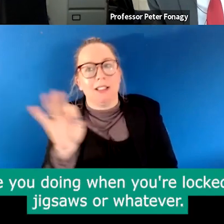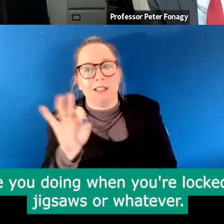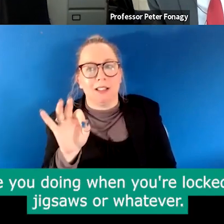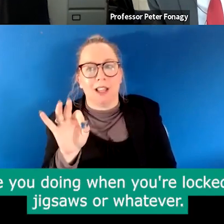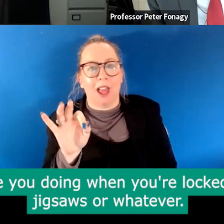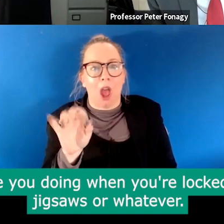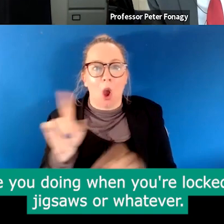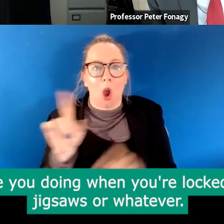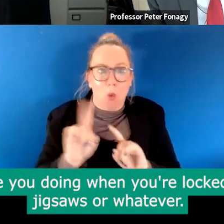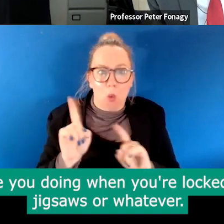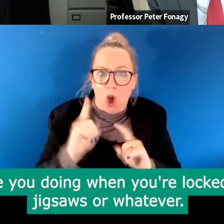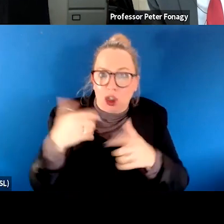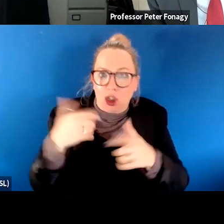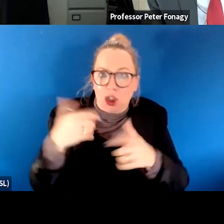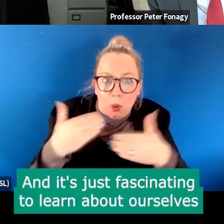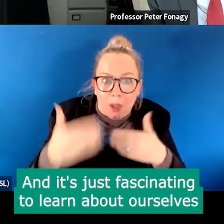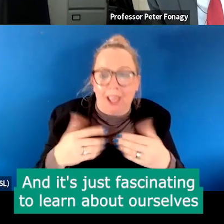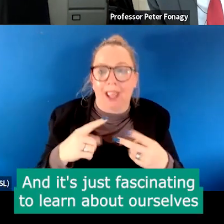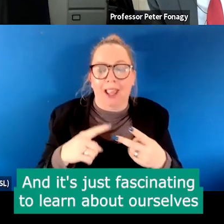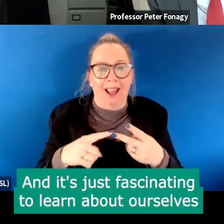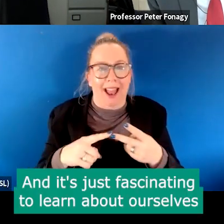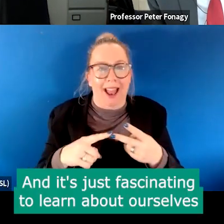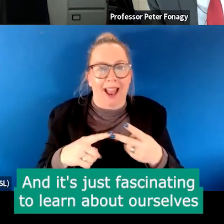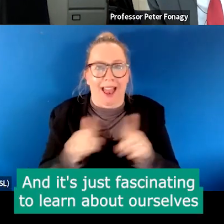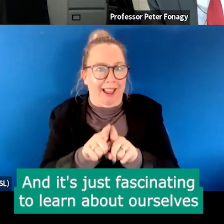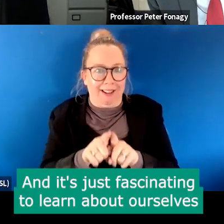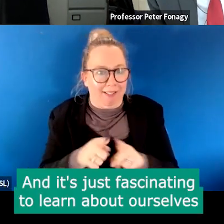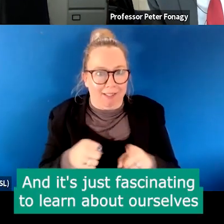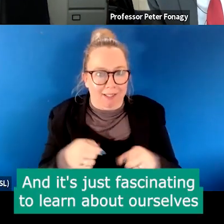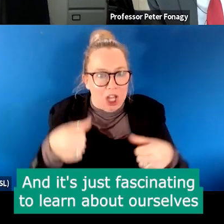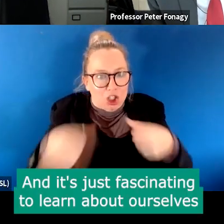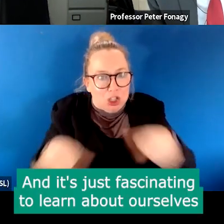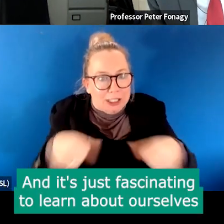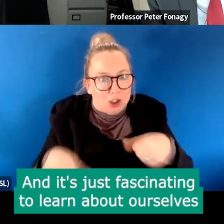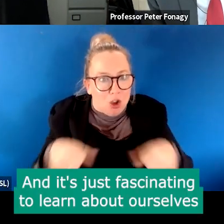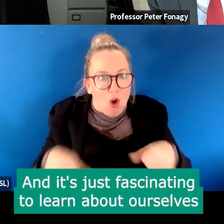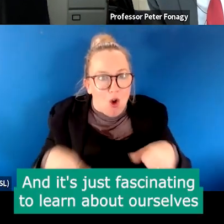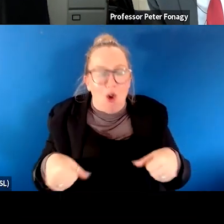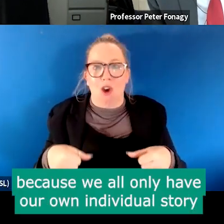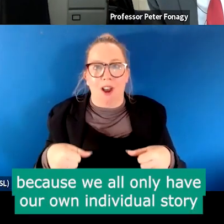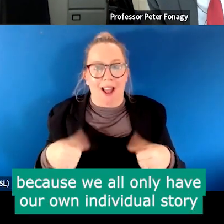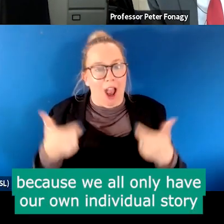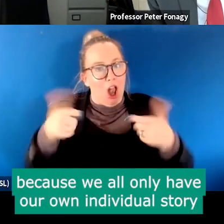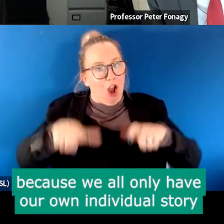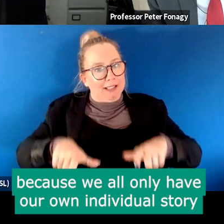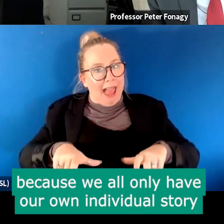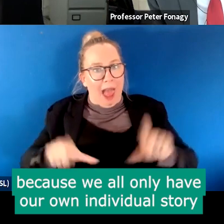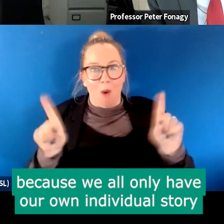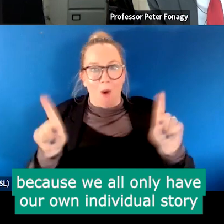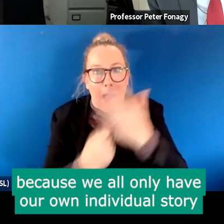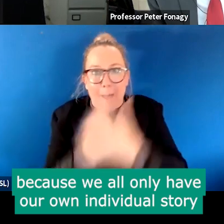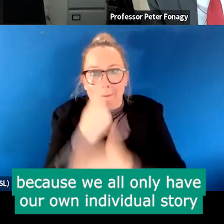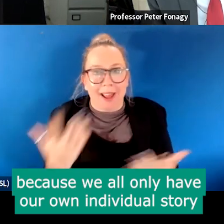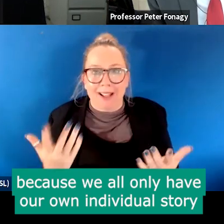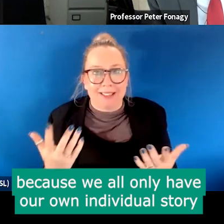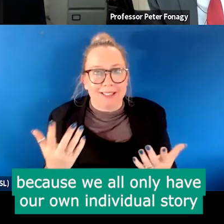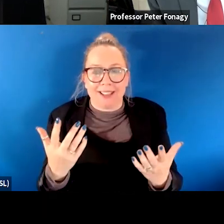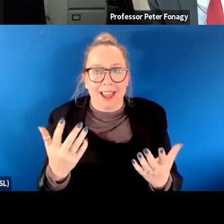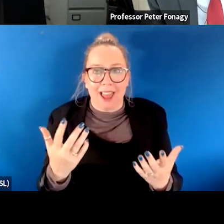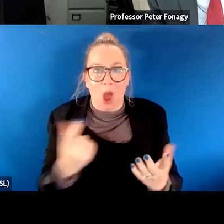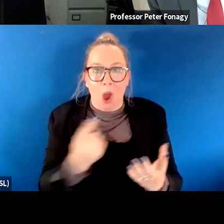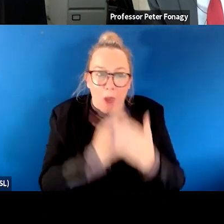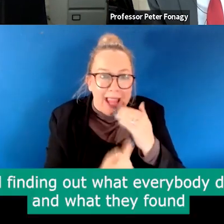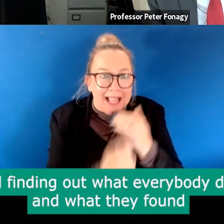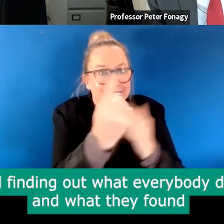know, jigsaws or whatever. And it's just fascinating to learn about ourselves, because we all only have our own individual